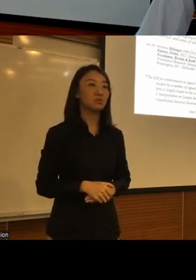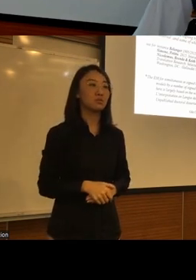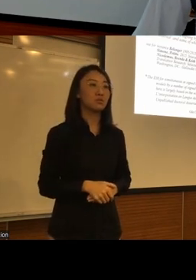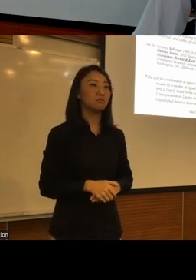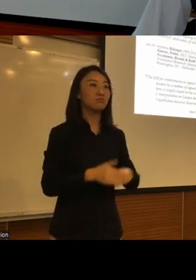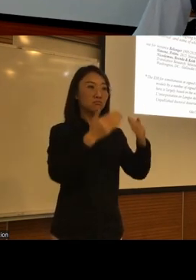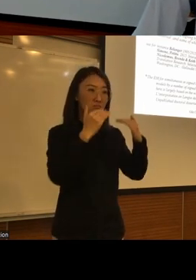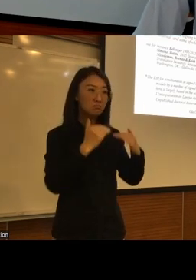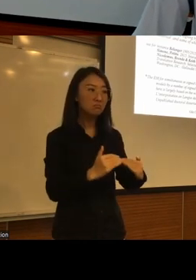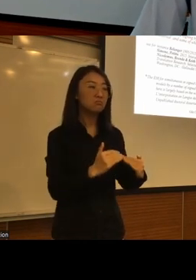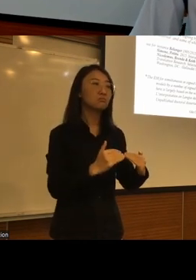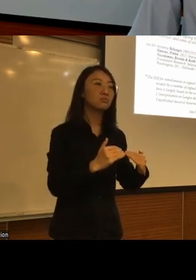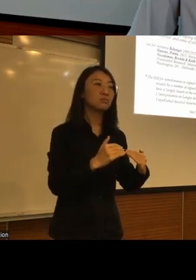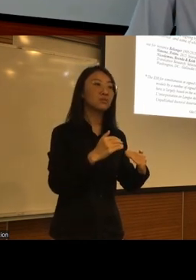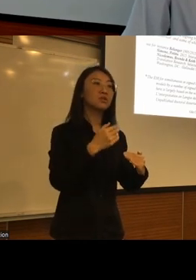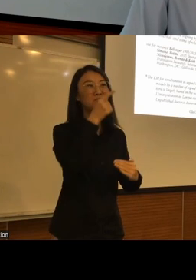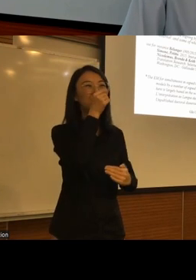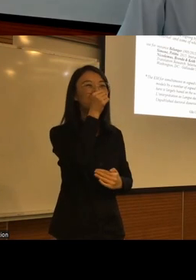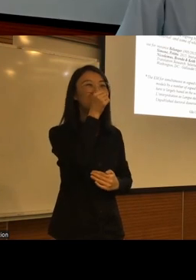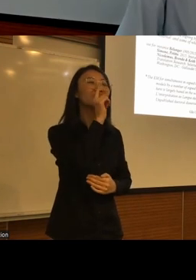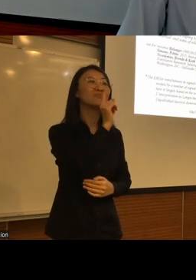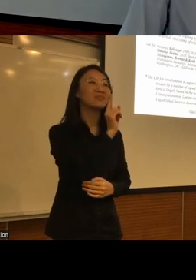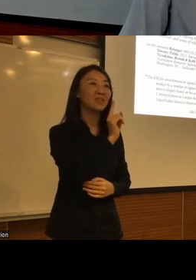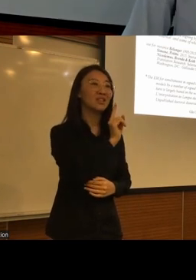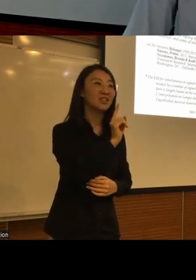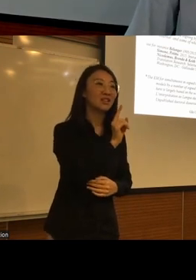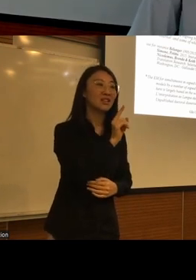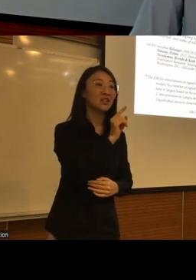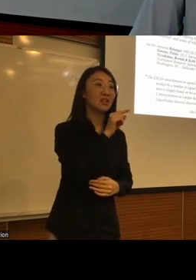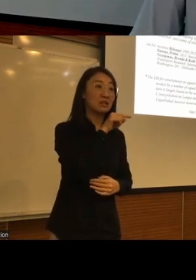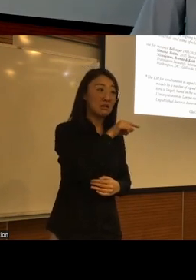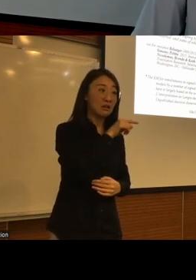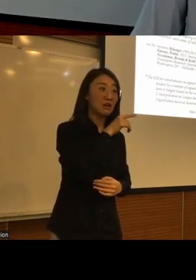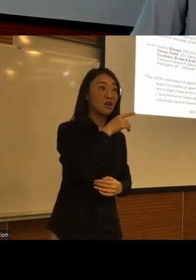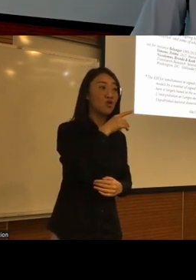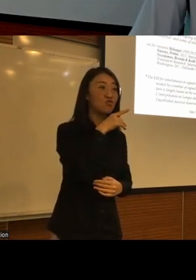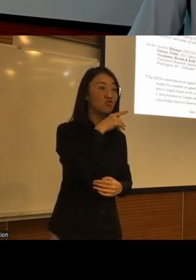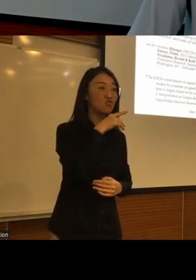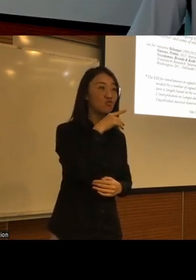Something else that is quite interesting for us is that when